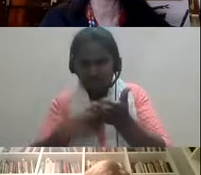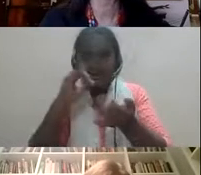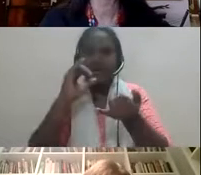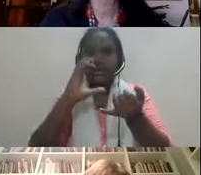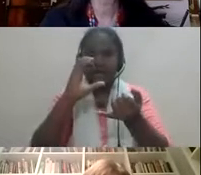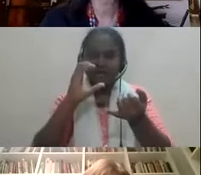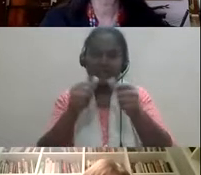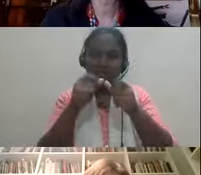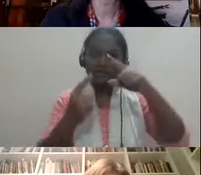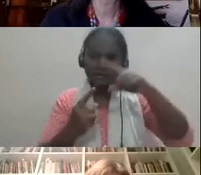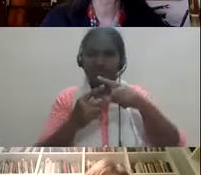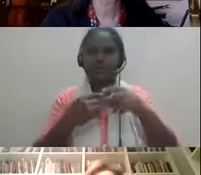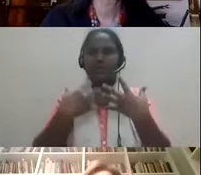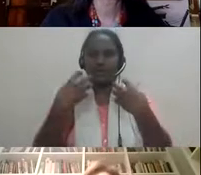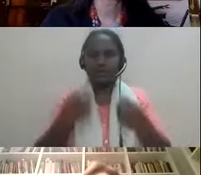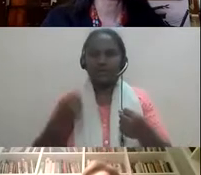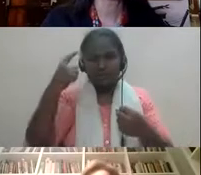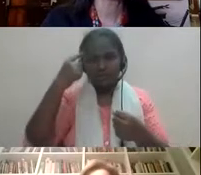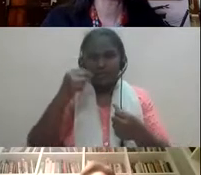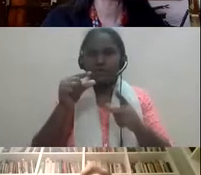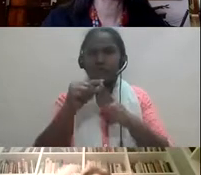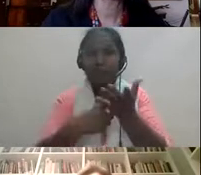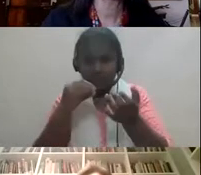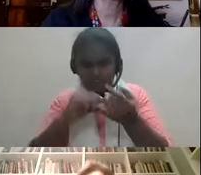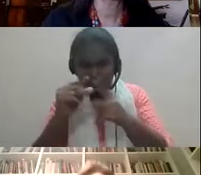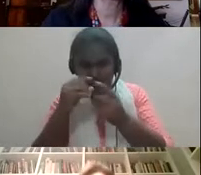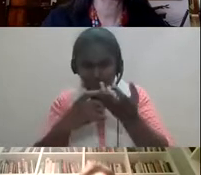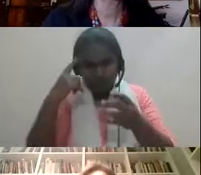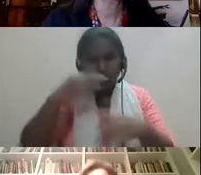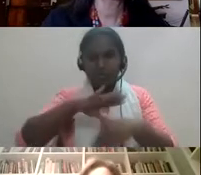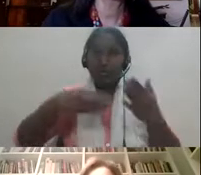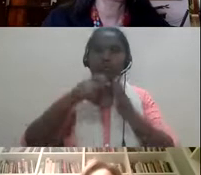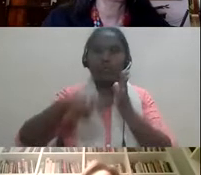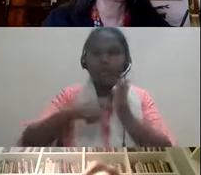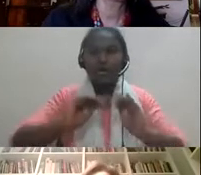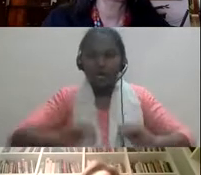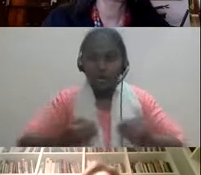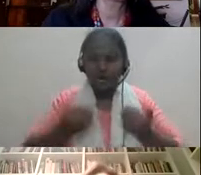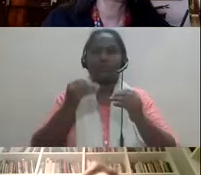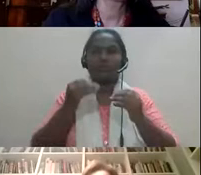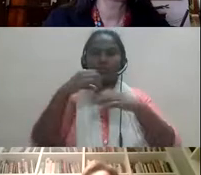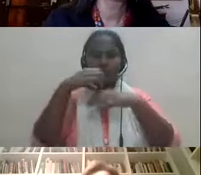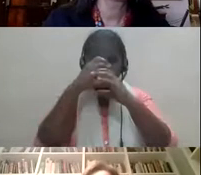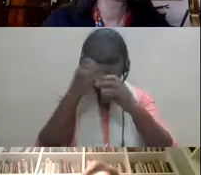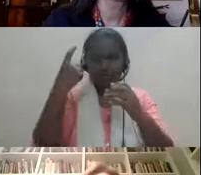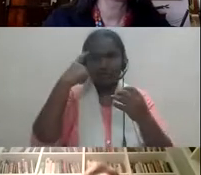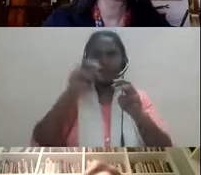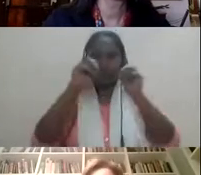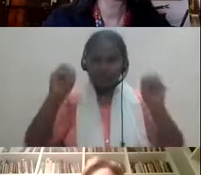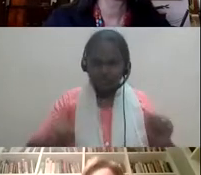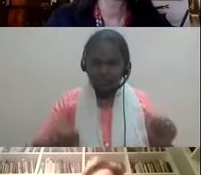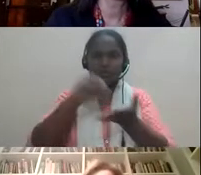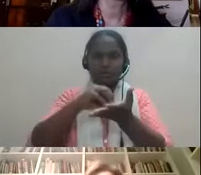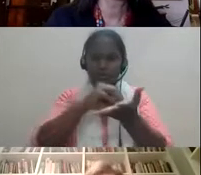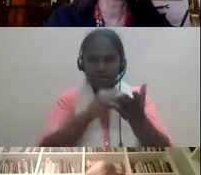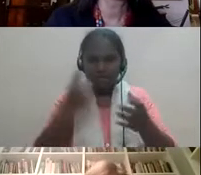uh-huh. and I had proposed, of course, you know, a full project. How should the museum be composed? Which should be